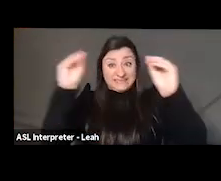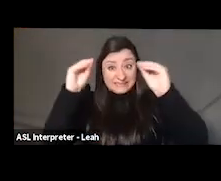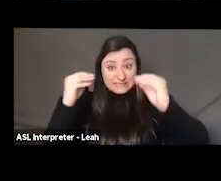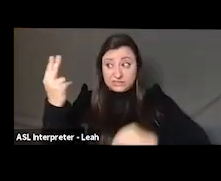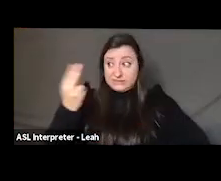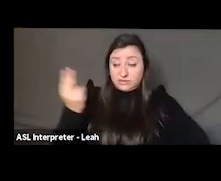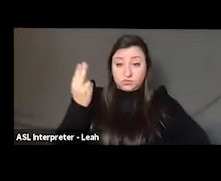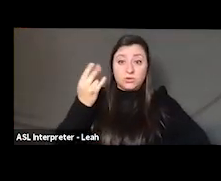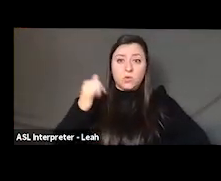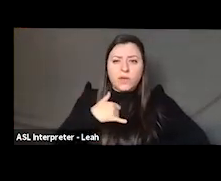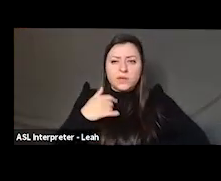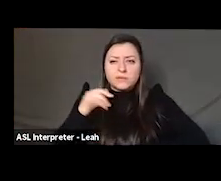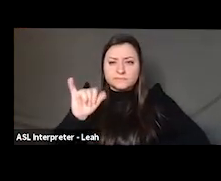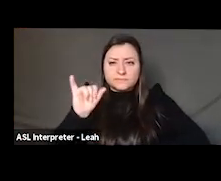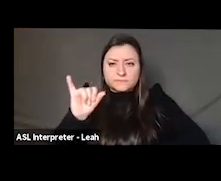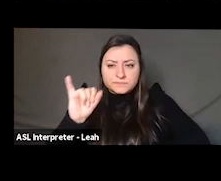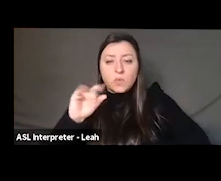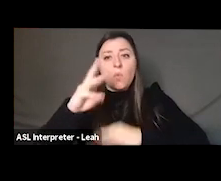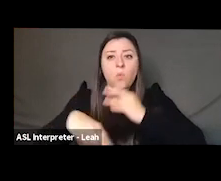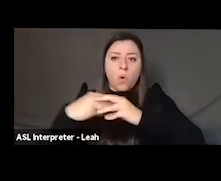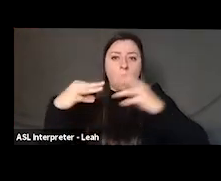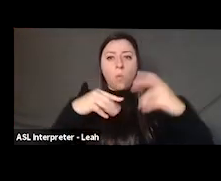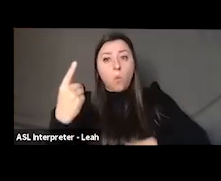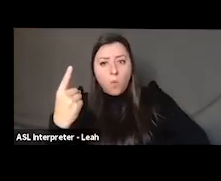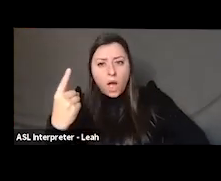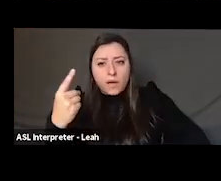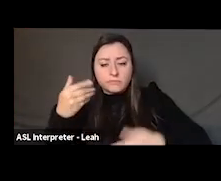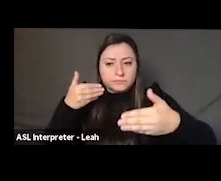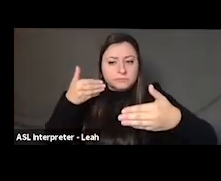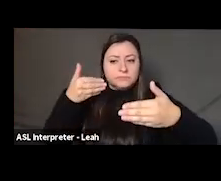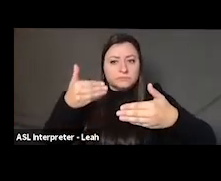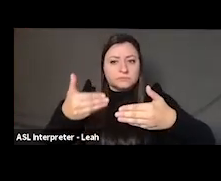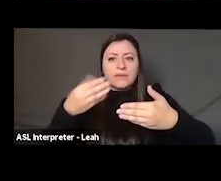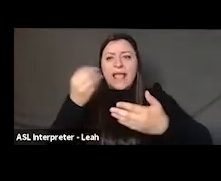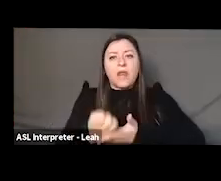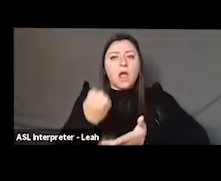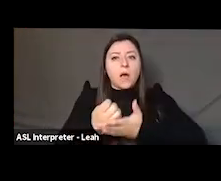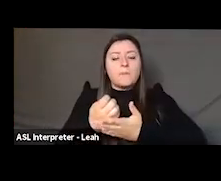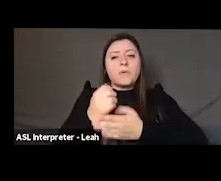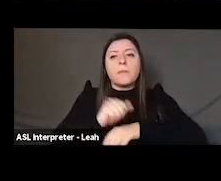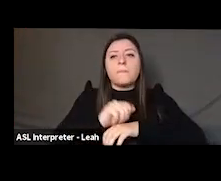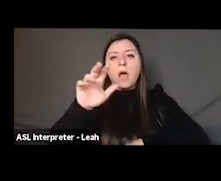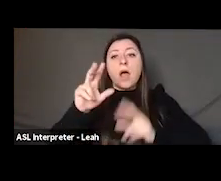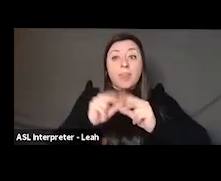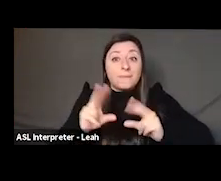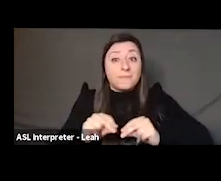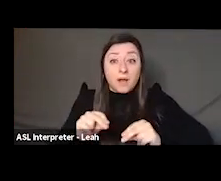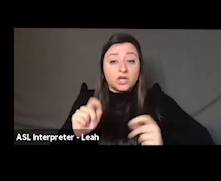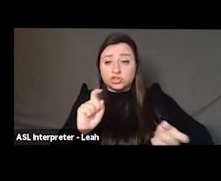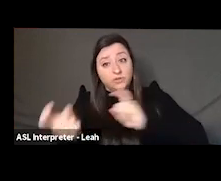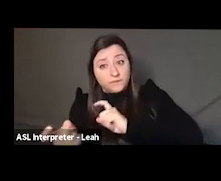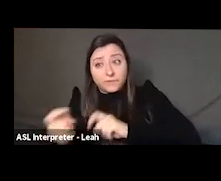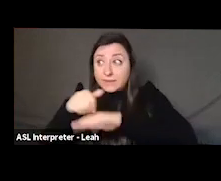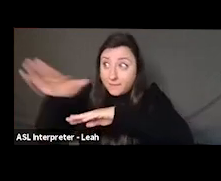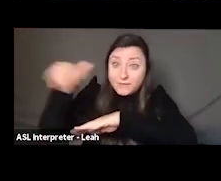we drew close to World War I, and the economy of Mount Lebanon was completely shifted toward exporting the silk and